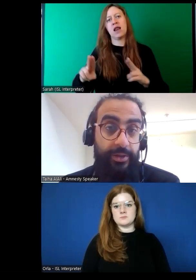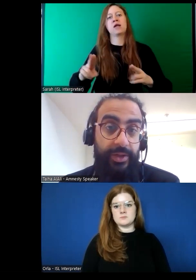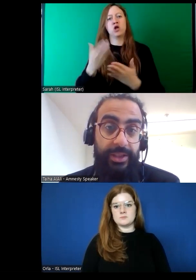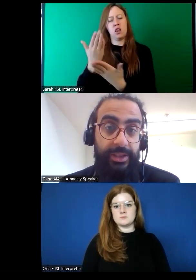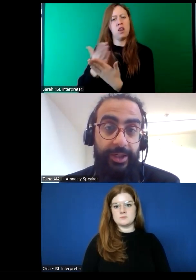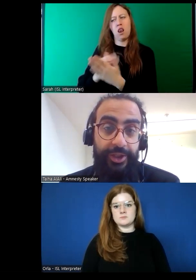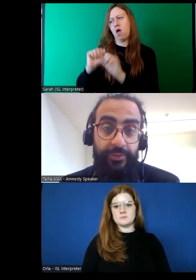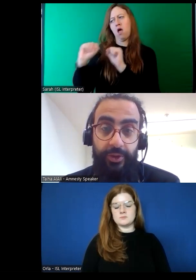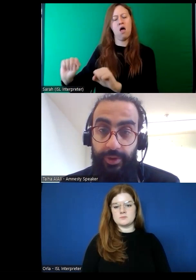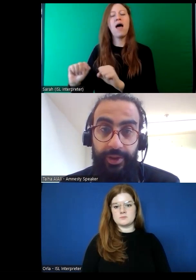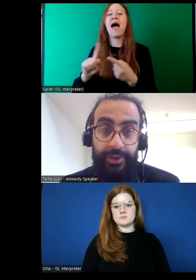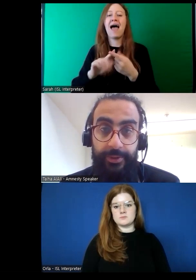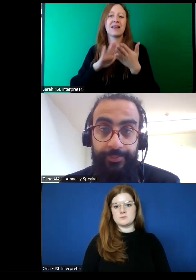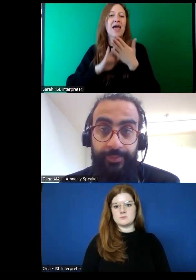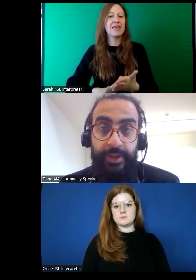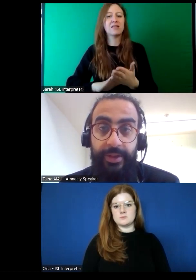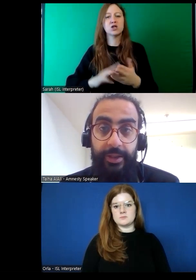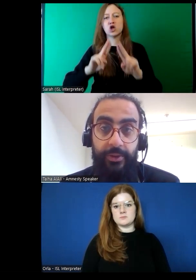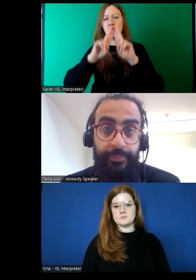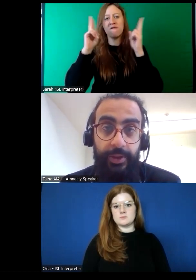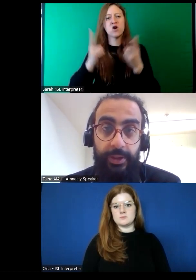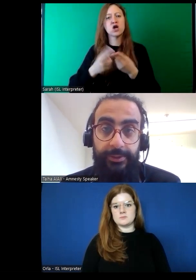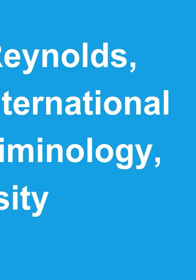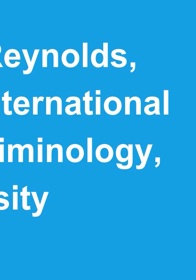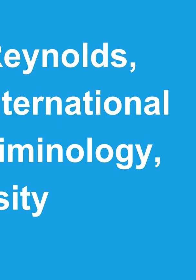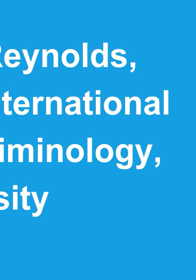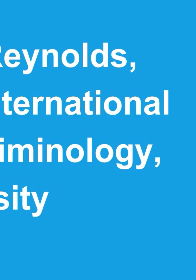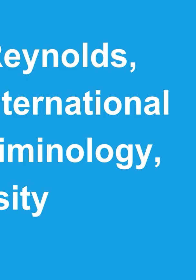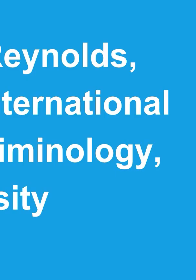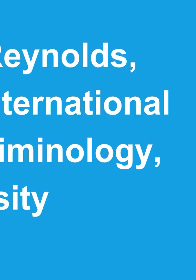the Universal Declaration of Human Rights. Thank you.